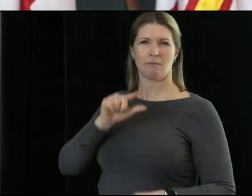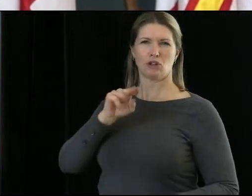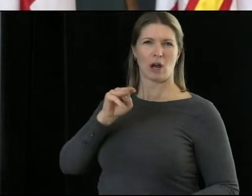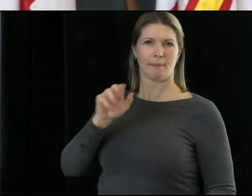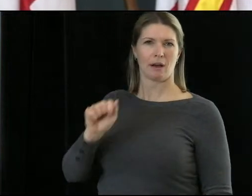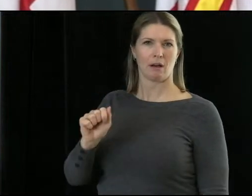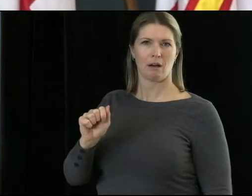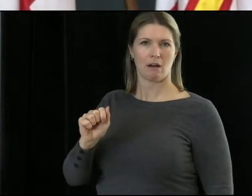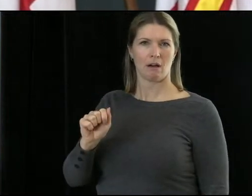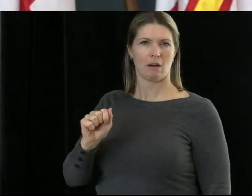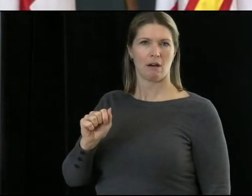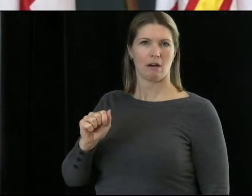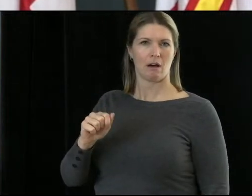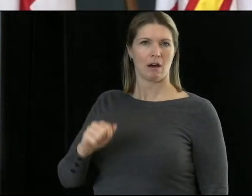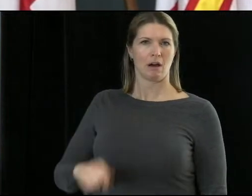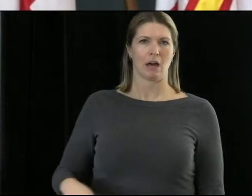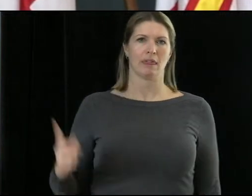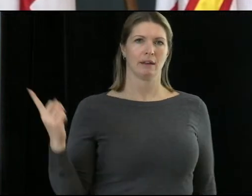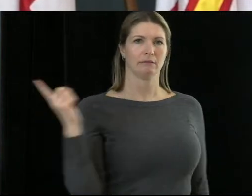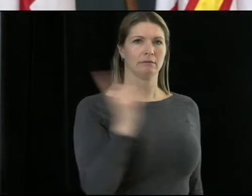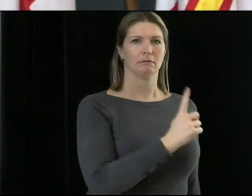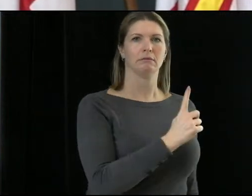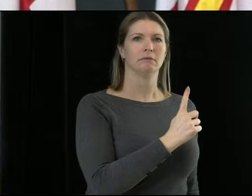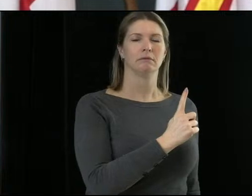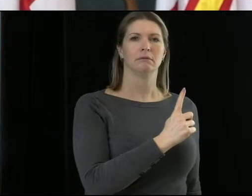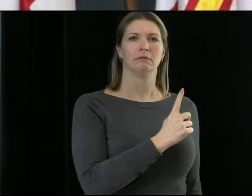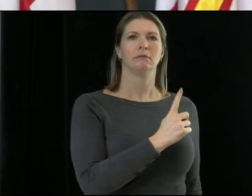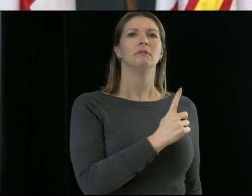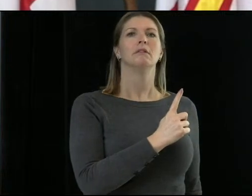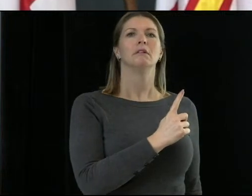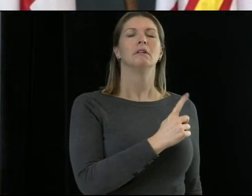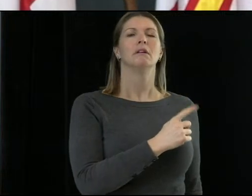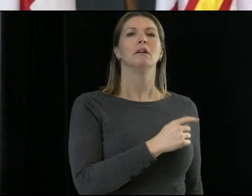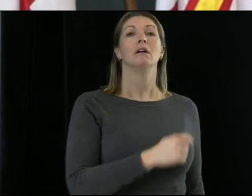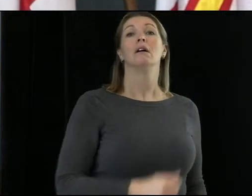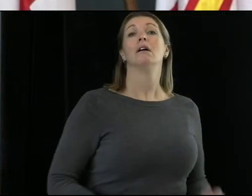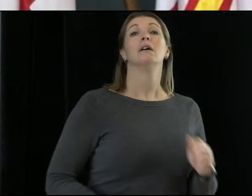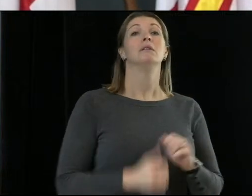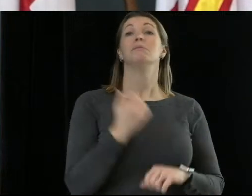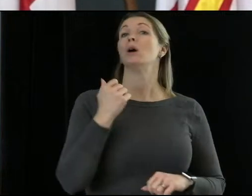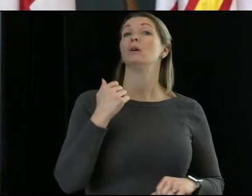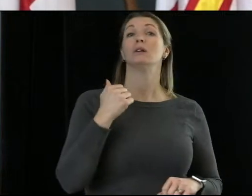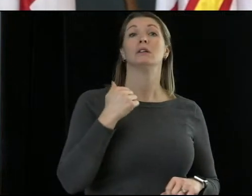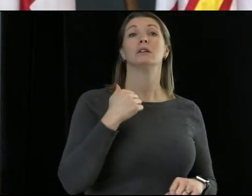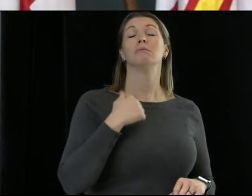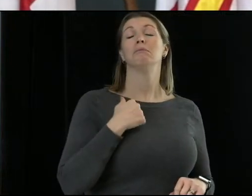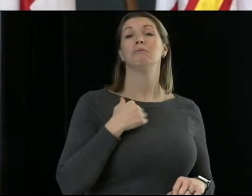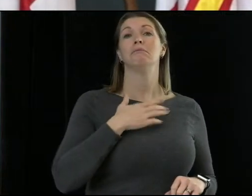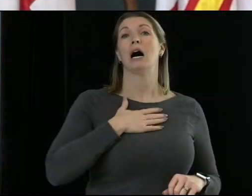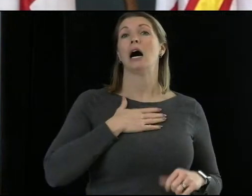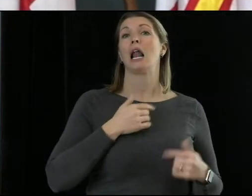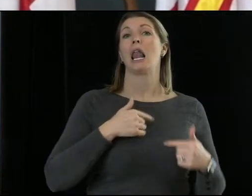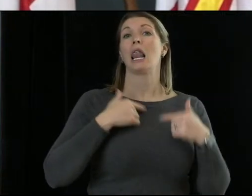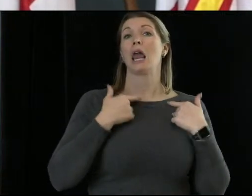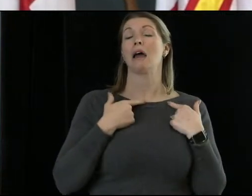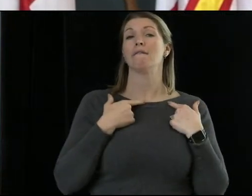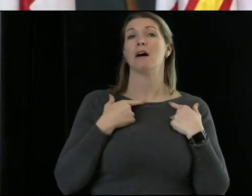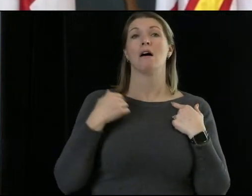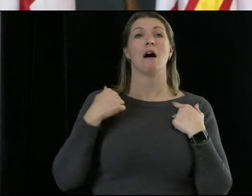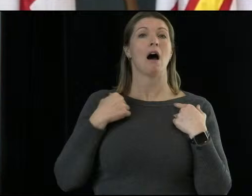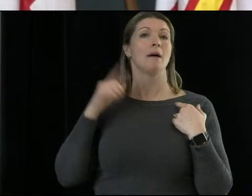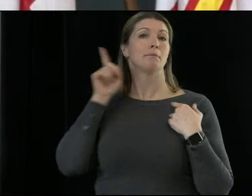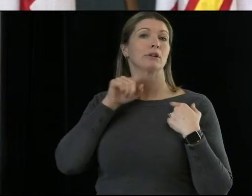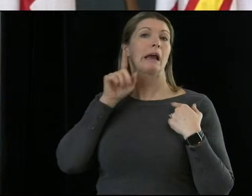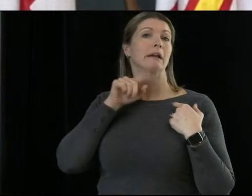declared, and then I walked away. I spent most of my life pretending to be something I'm not. Those days are behind me now.